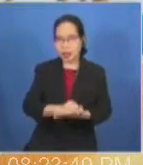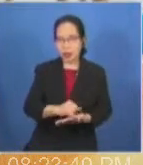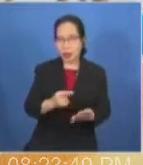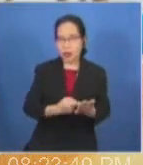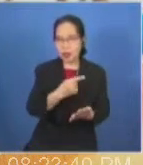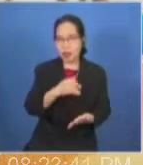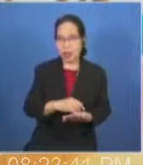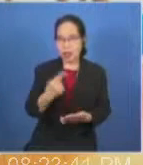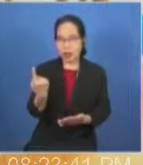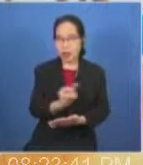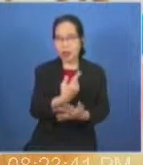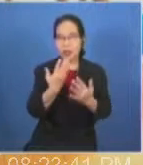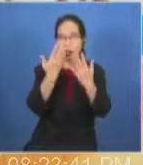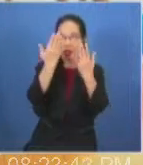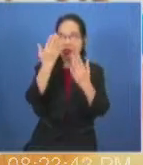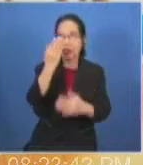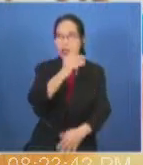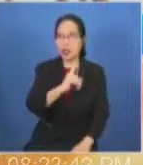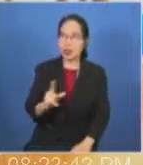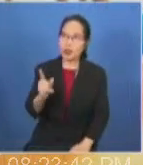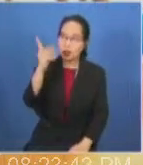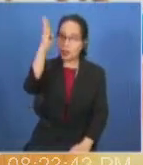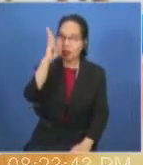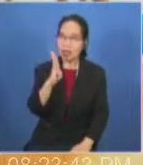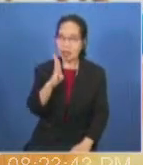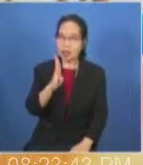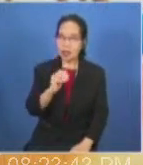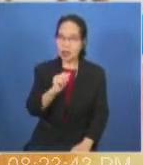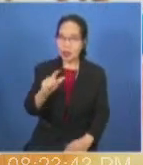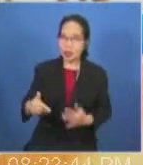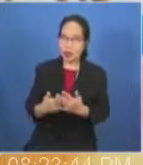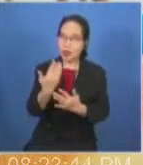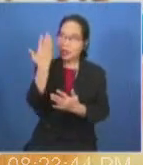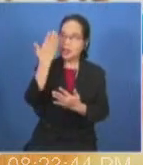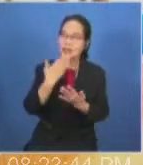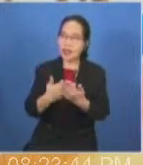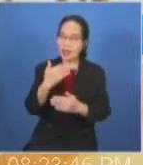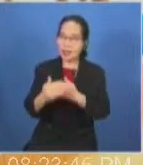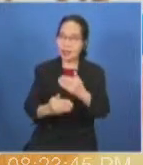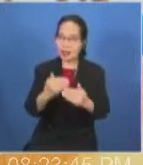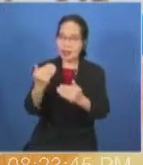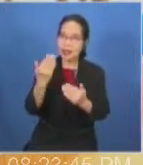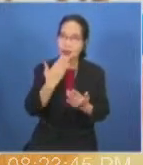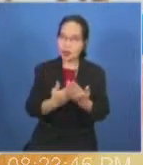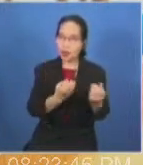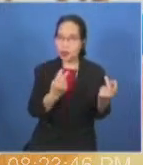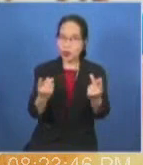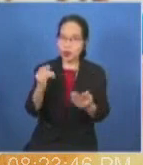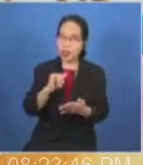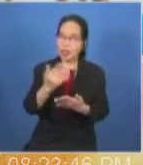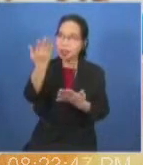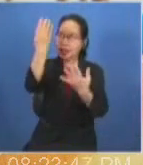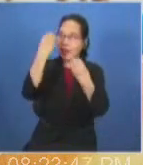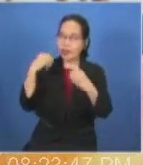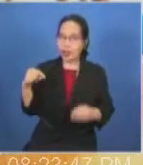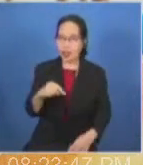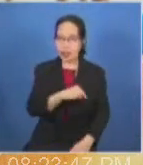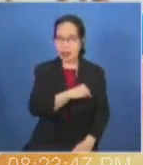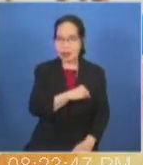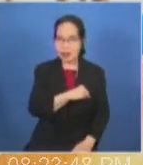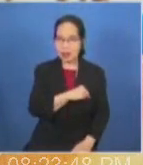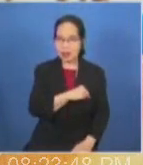And with that, once again, we are thanking the Lord for all His kindness and for all the